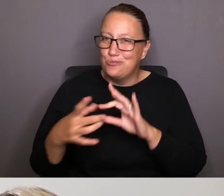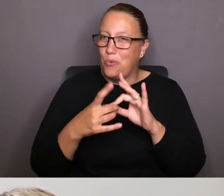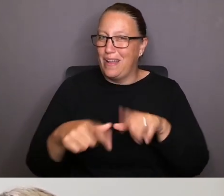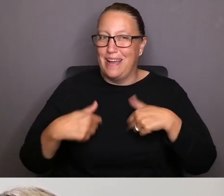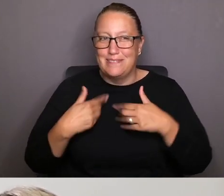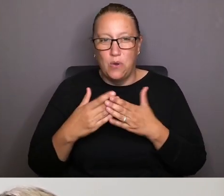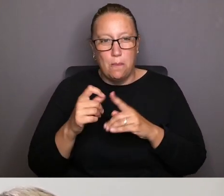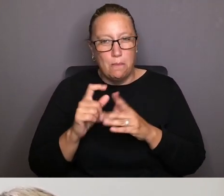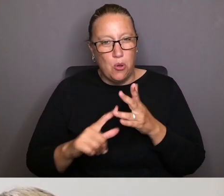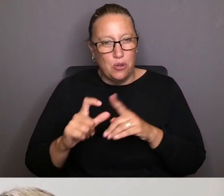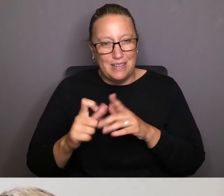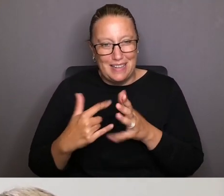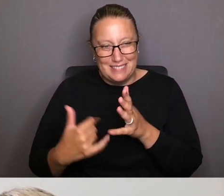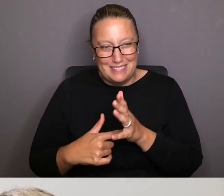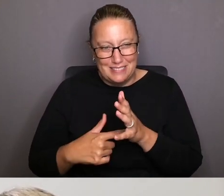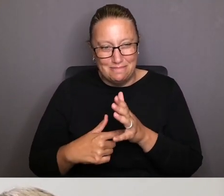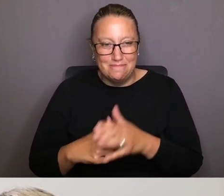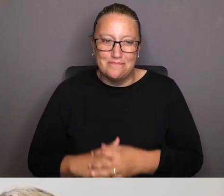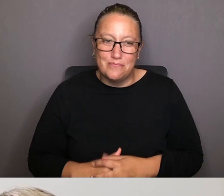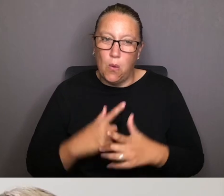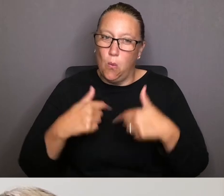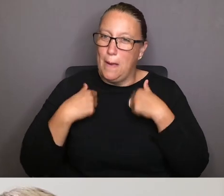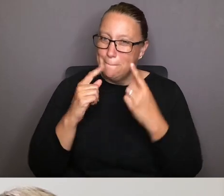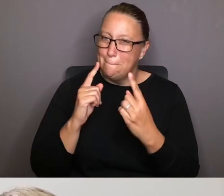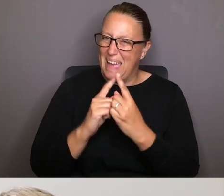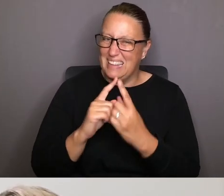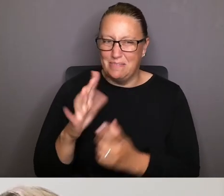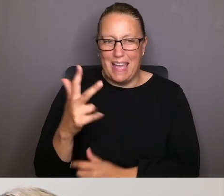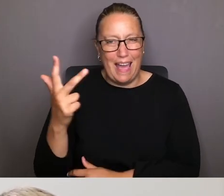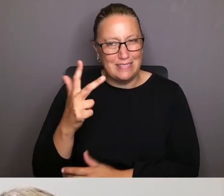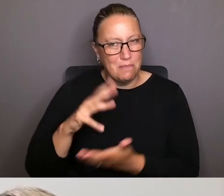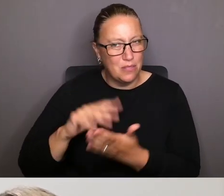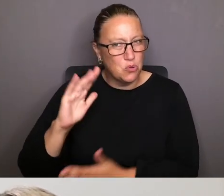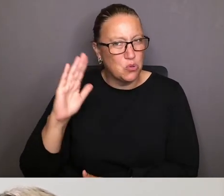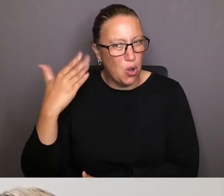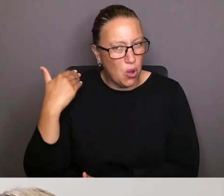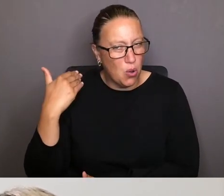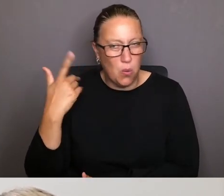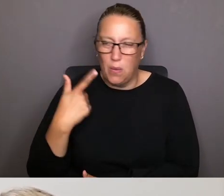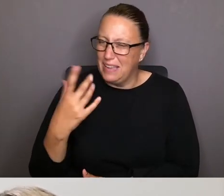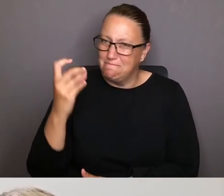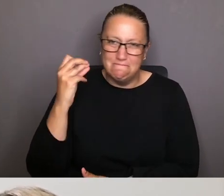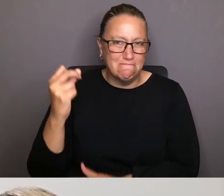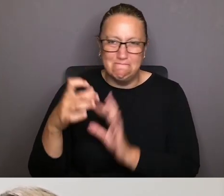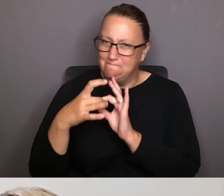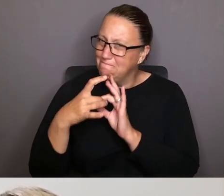podcast. So we met 18 months ago and at a community